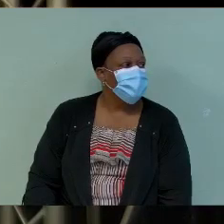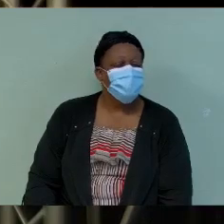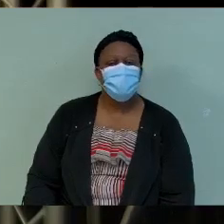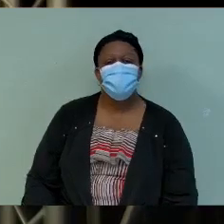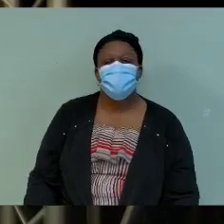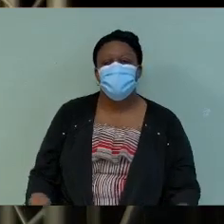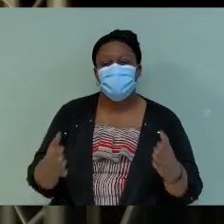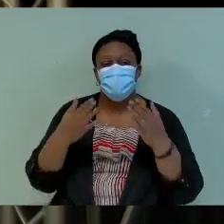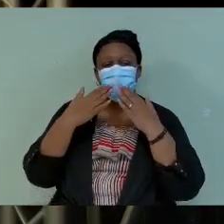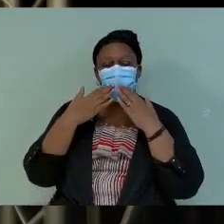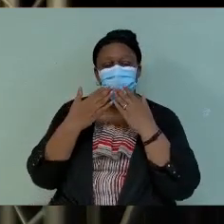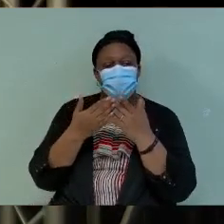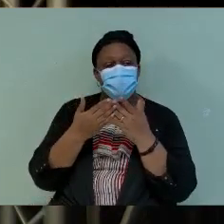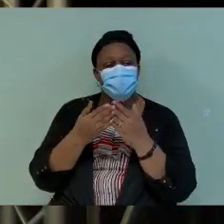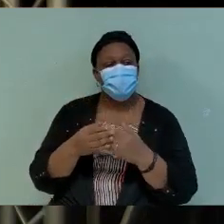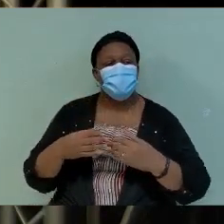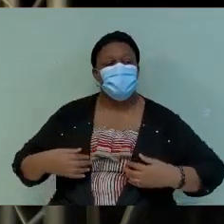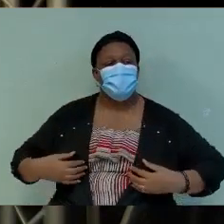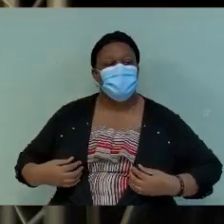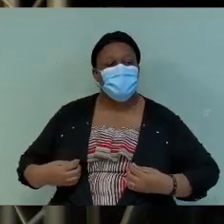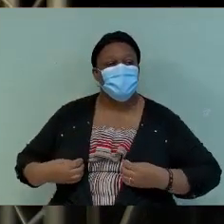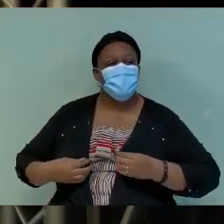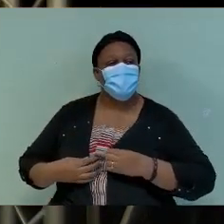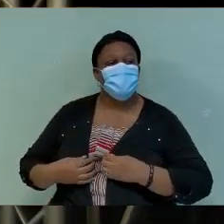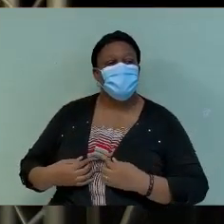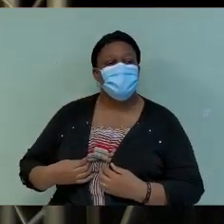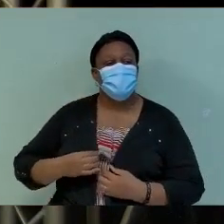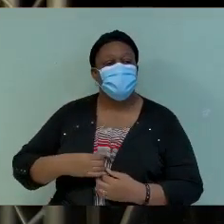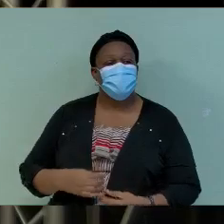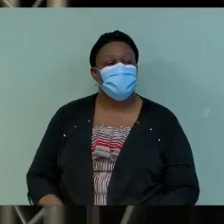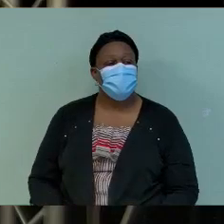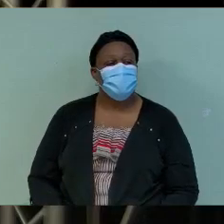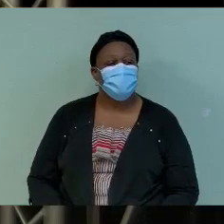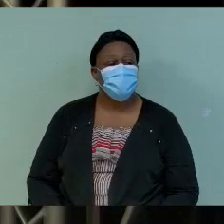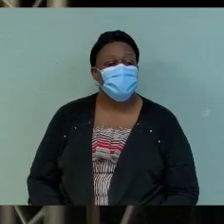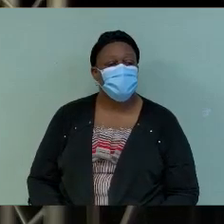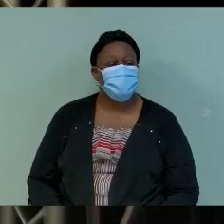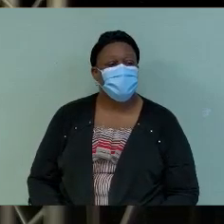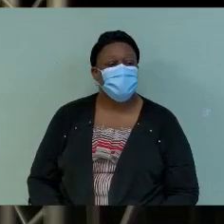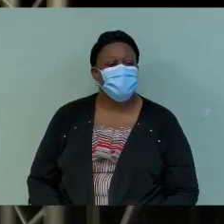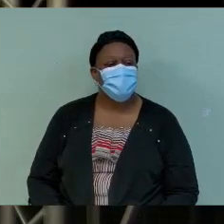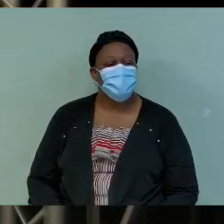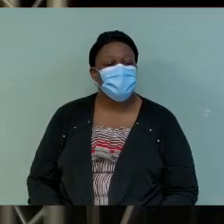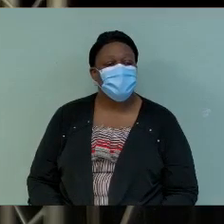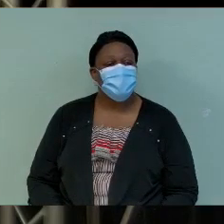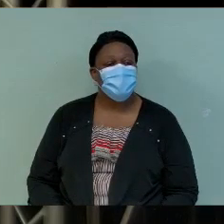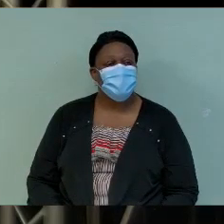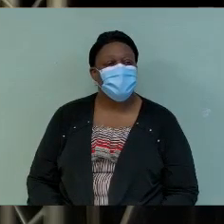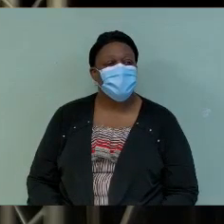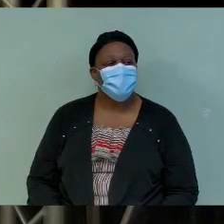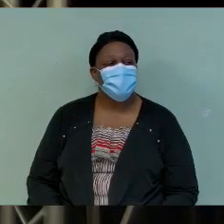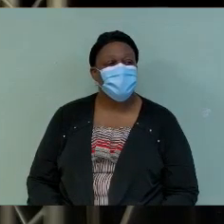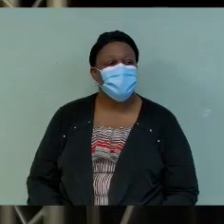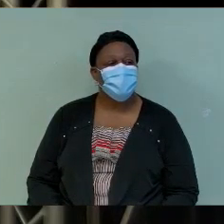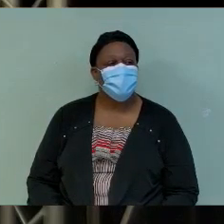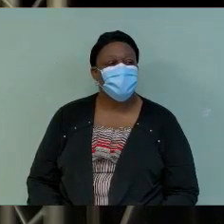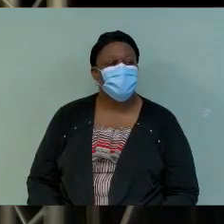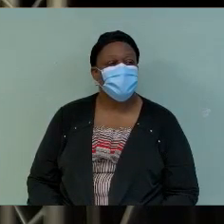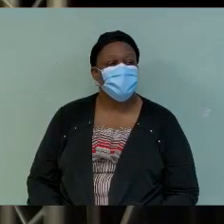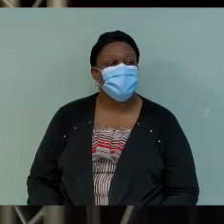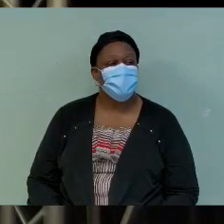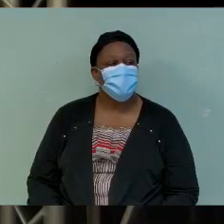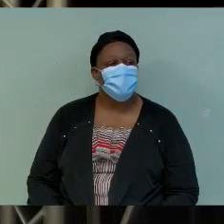Thank you very much, Mr. Williams. Let me take this opportunity to wish you a very pleasant and happy birthday today.